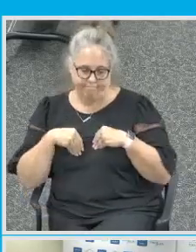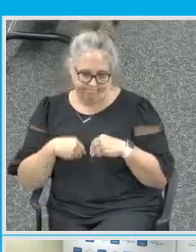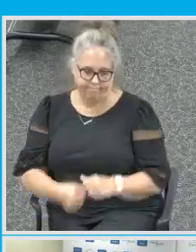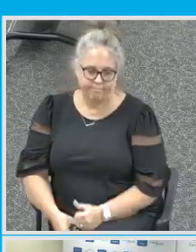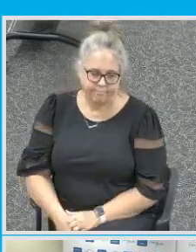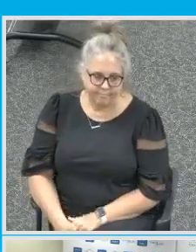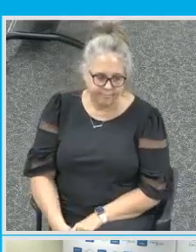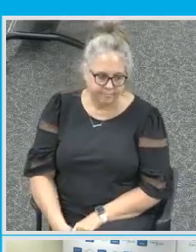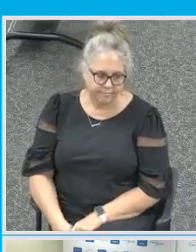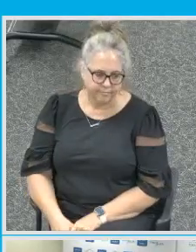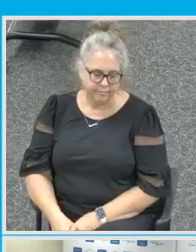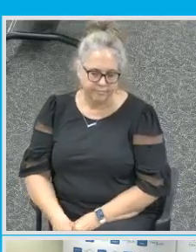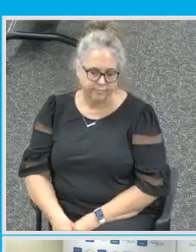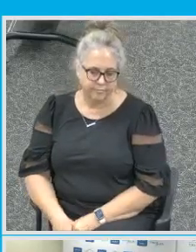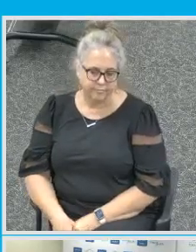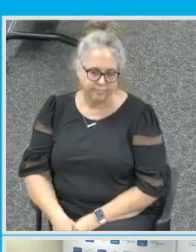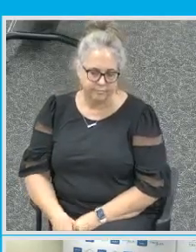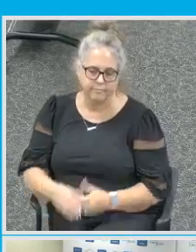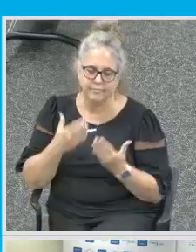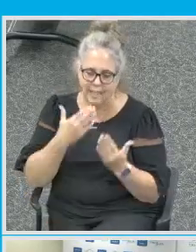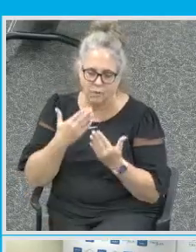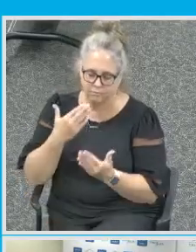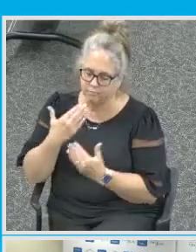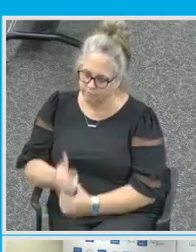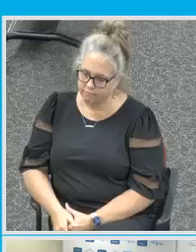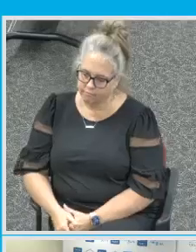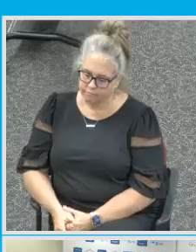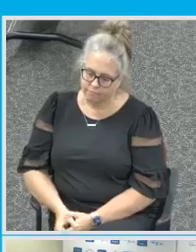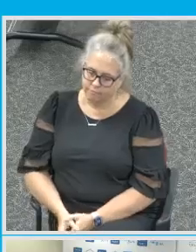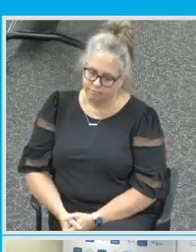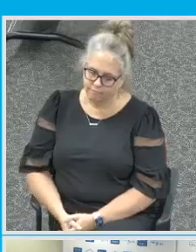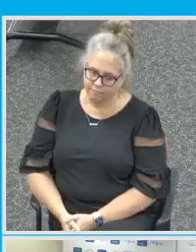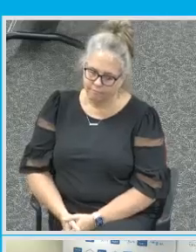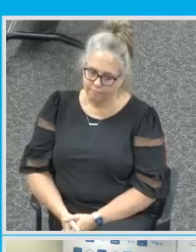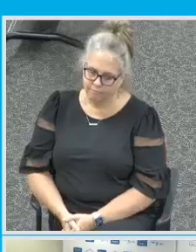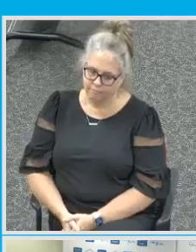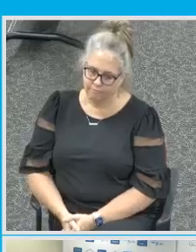Okay, thank you, Mayor Havinyar. And a second?